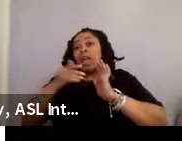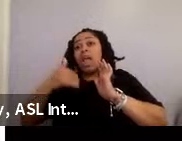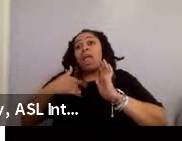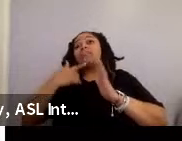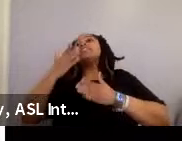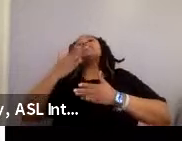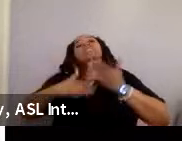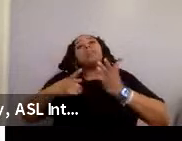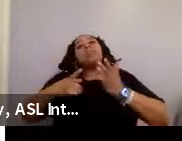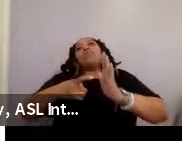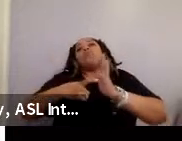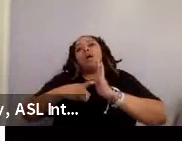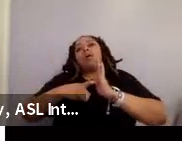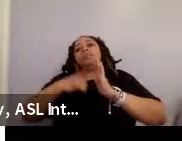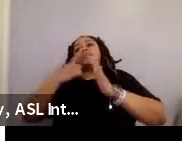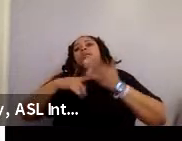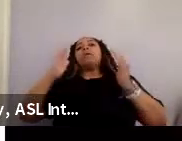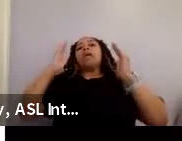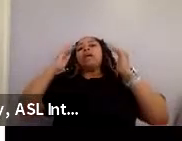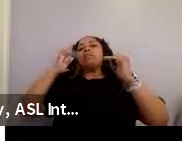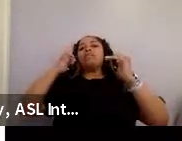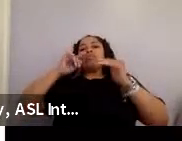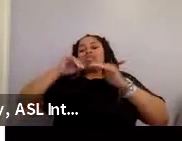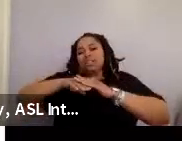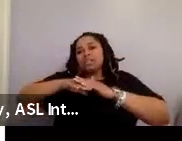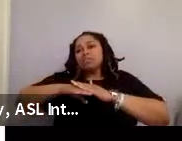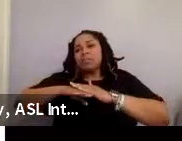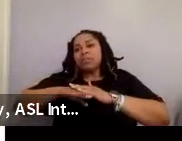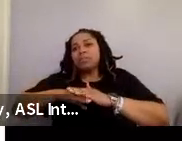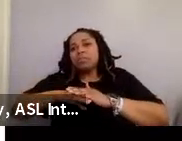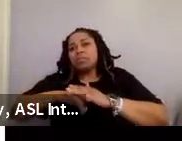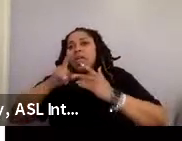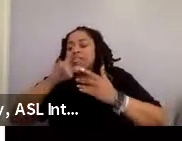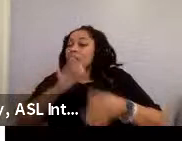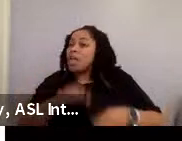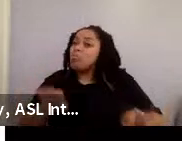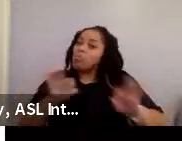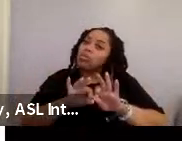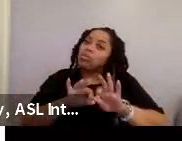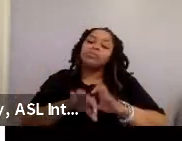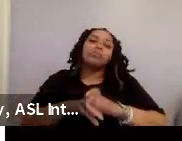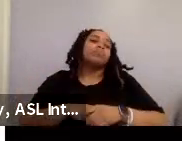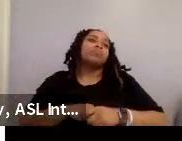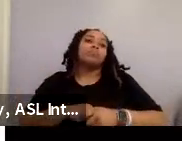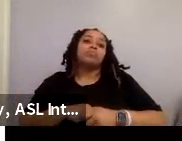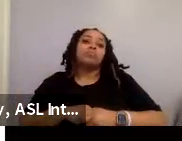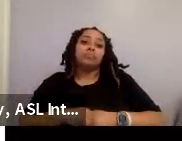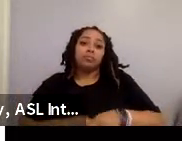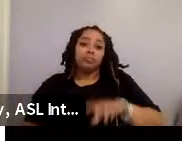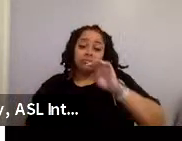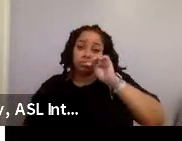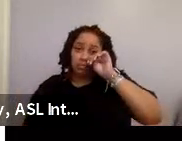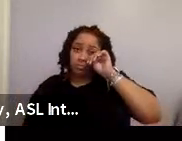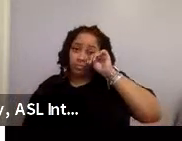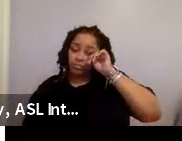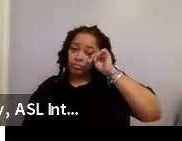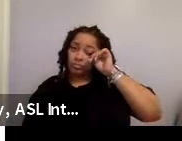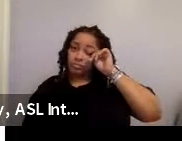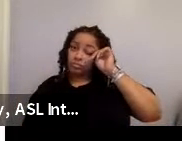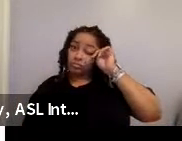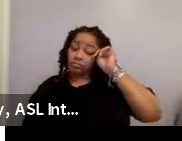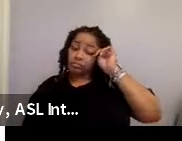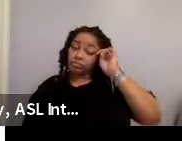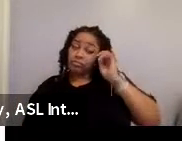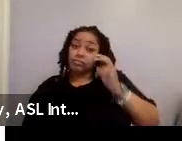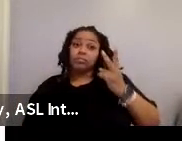some expectation for the accessibility, and they're important. Slide 68. The two I'm